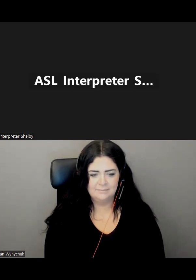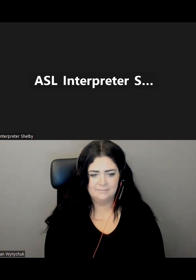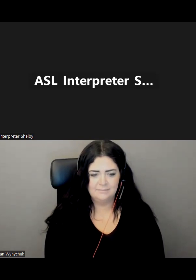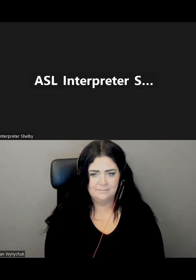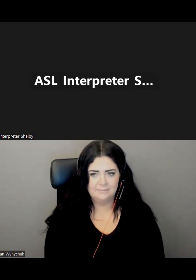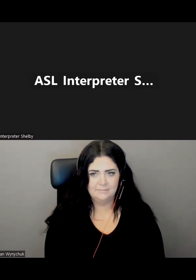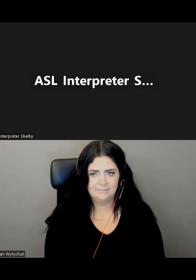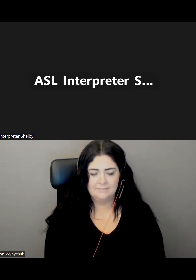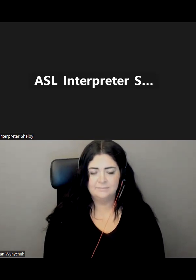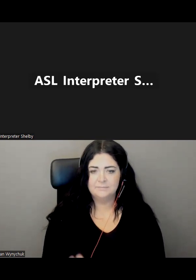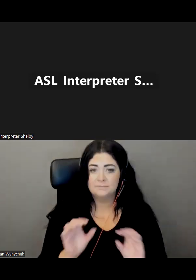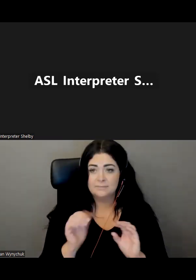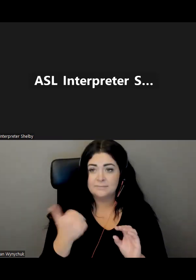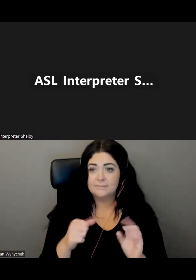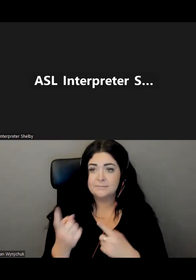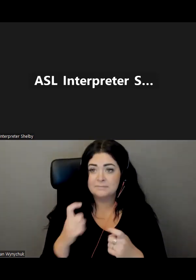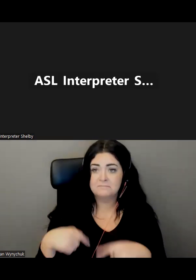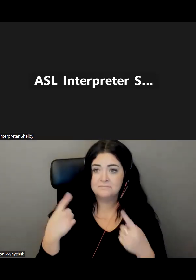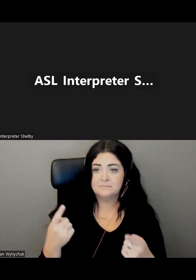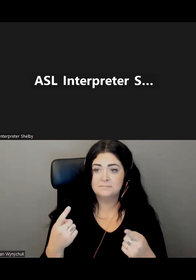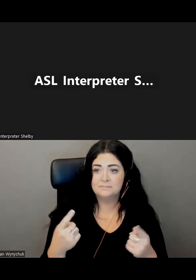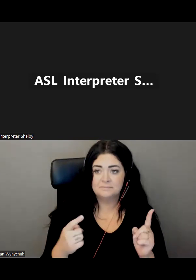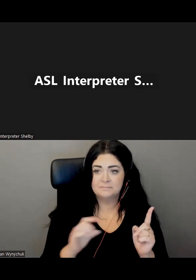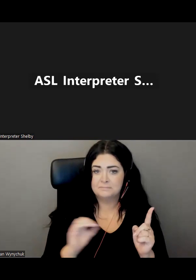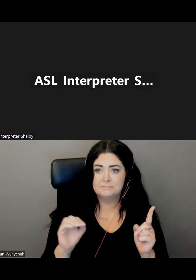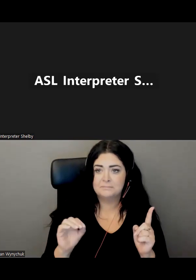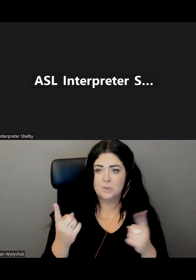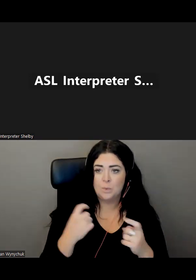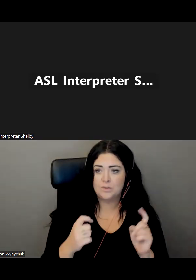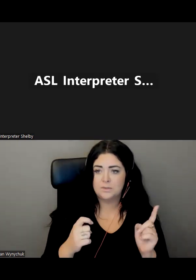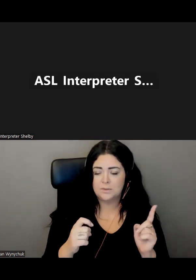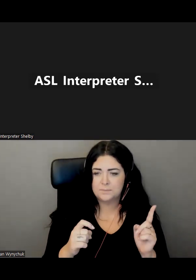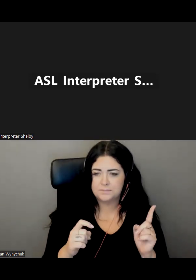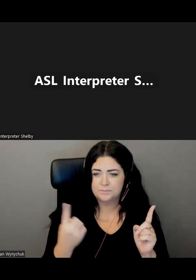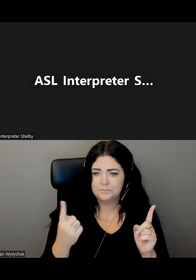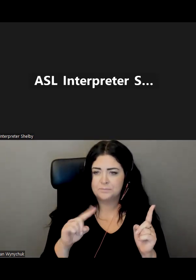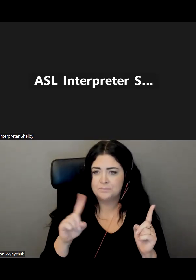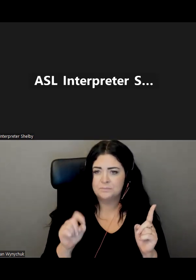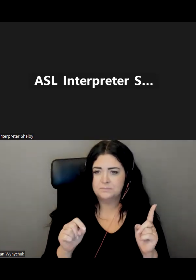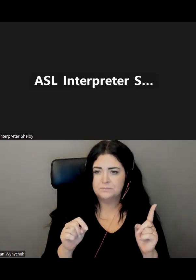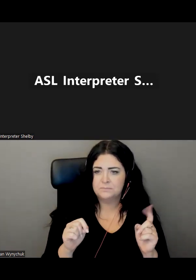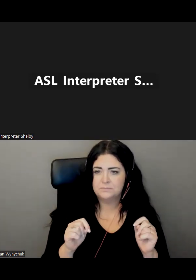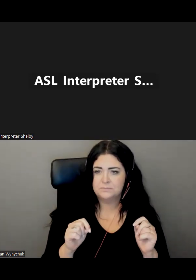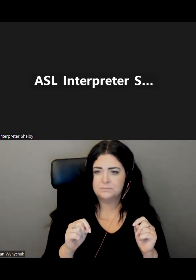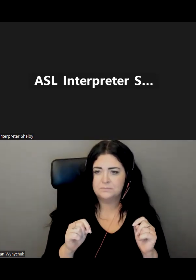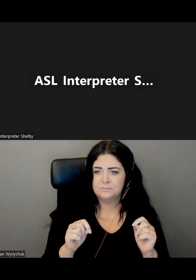So I don't see anything here in the chat Yes, just yet for I do have a question. questions. Sorry. Oh, I have a No, question.